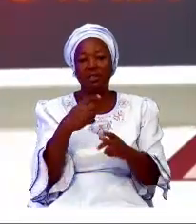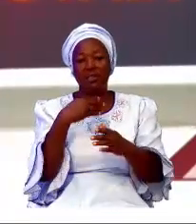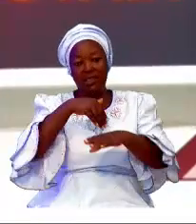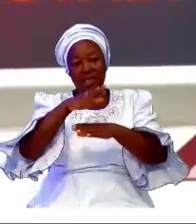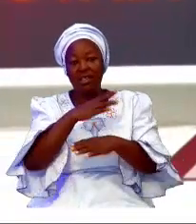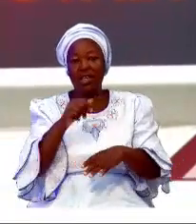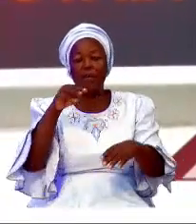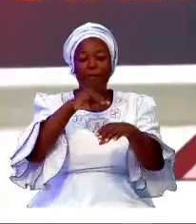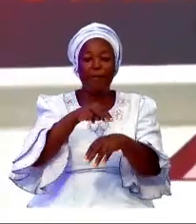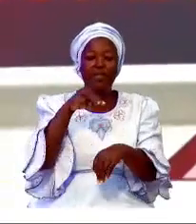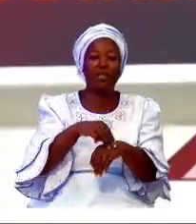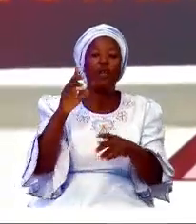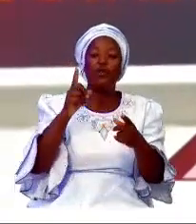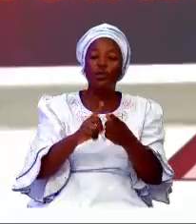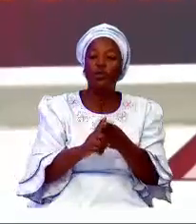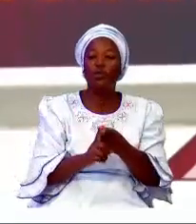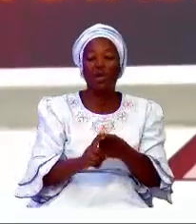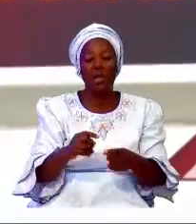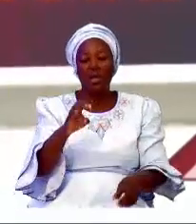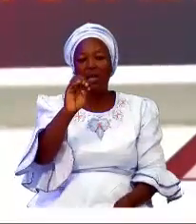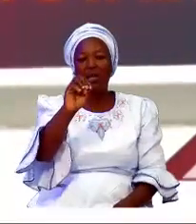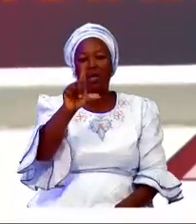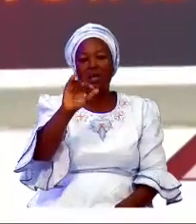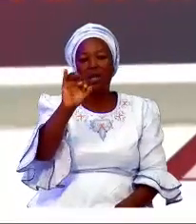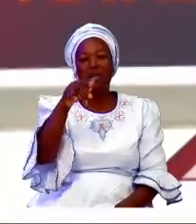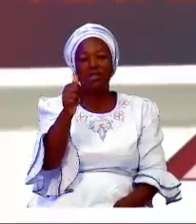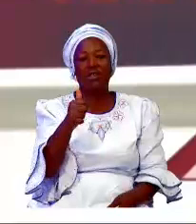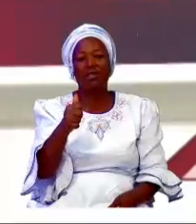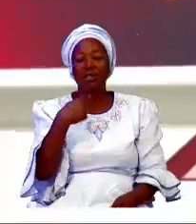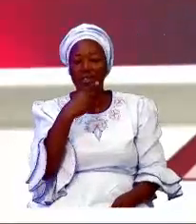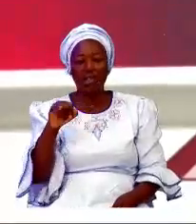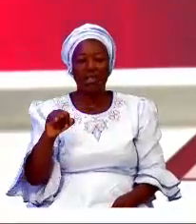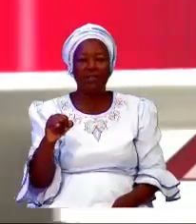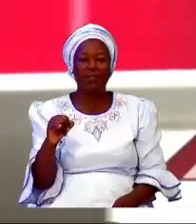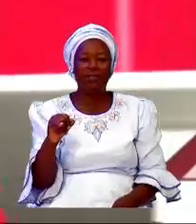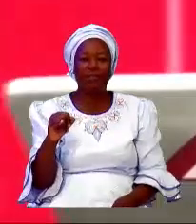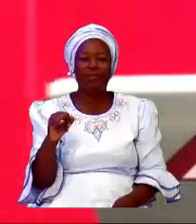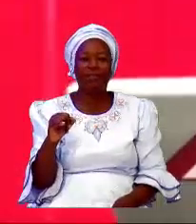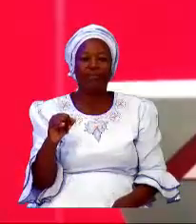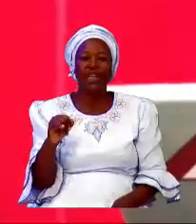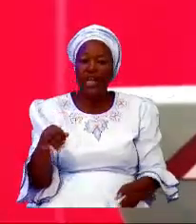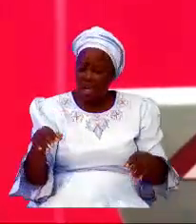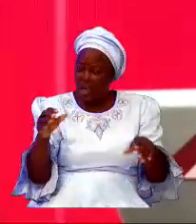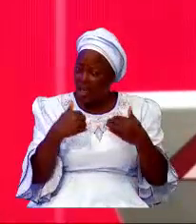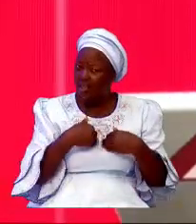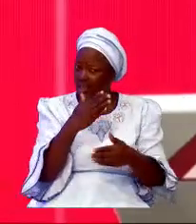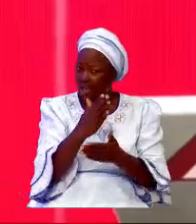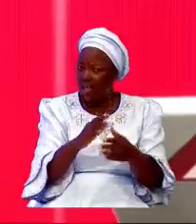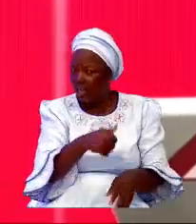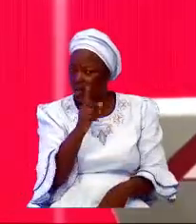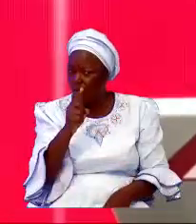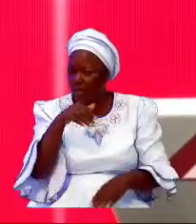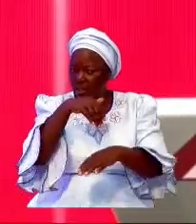then Jezebel sent a message unto Elijah,